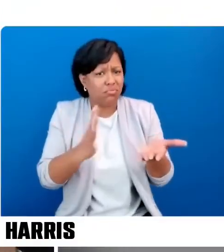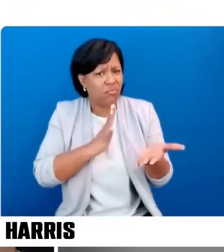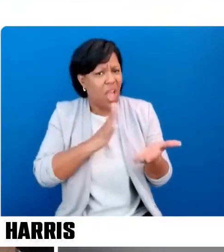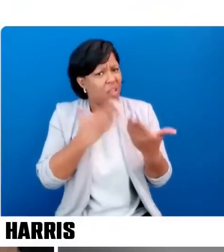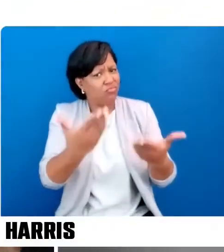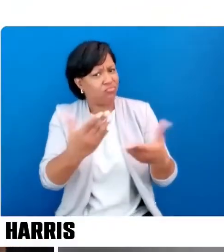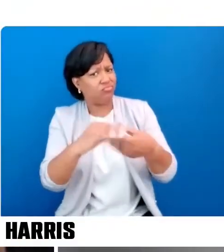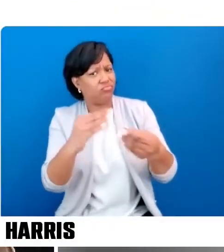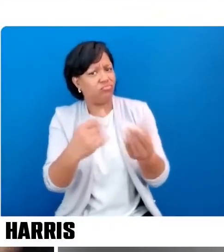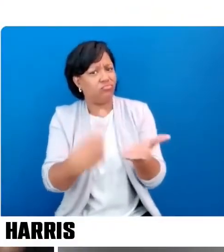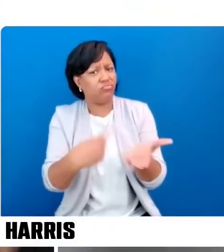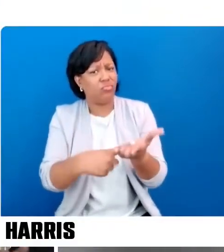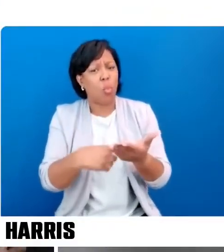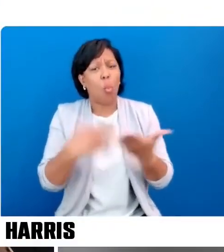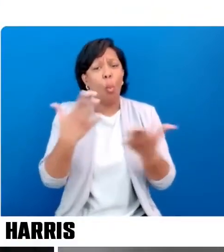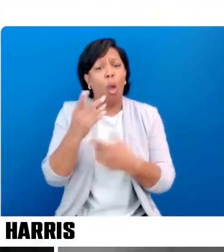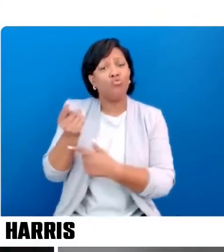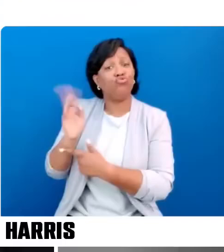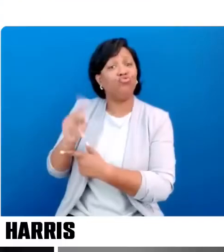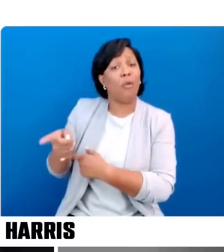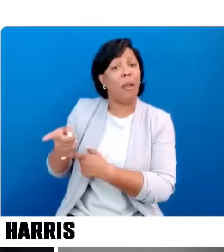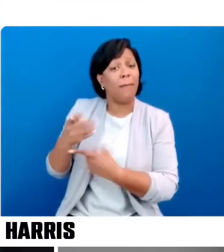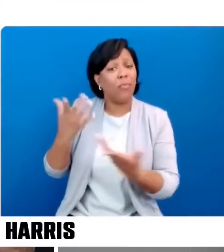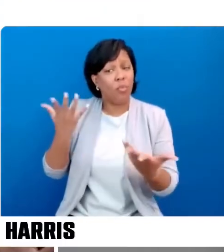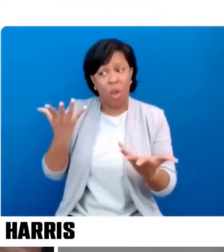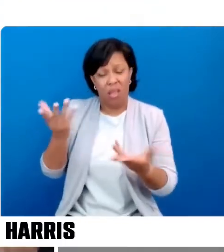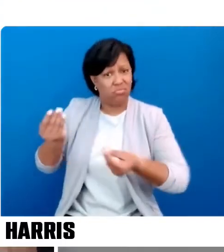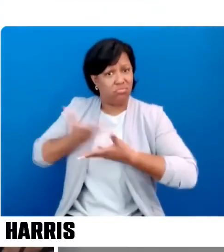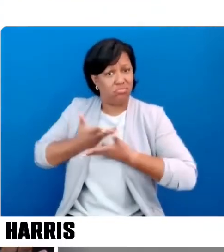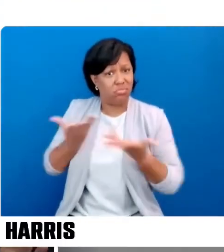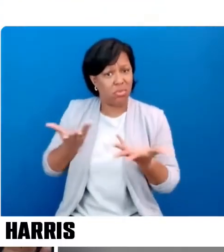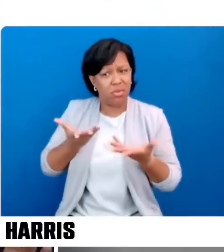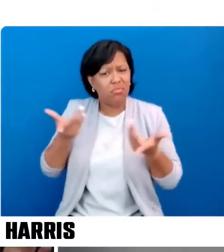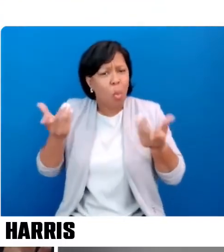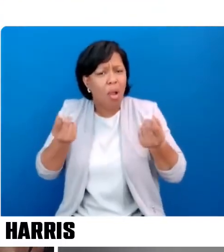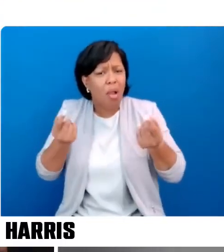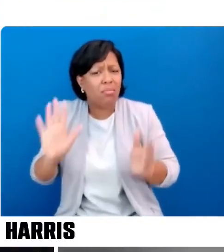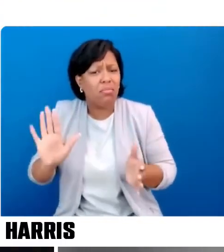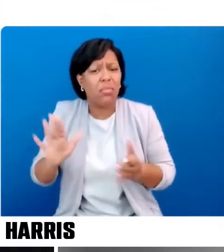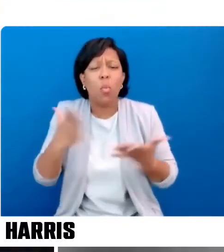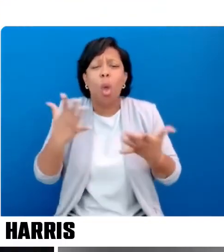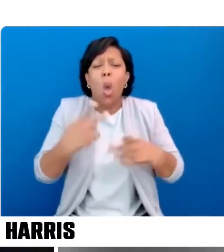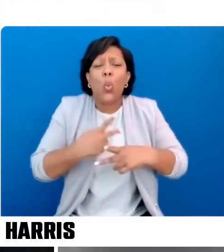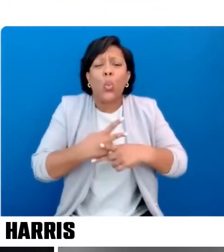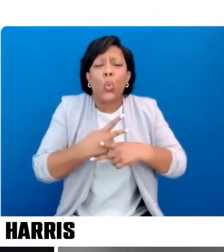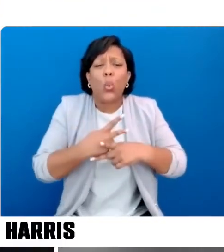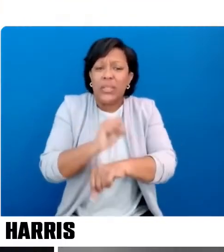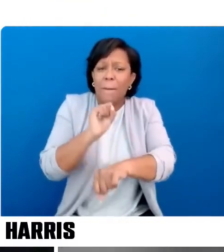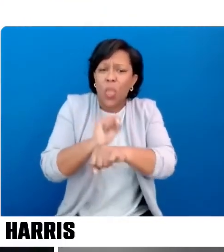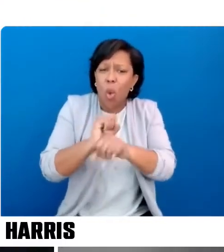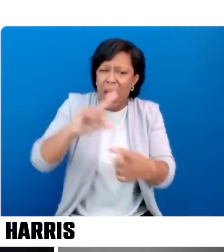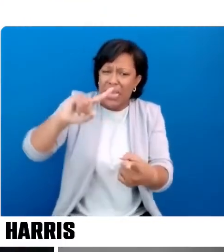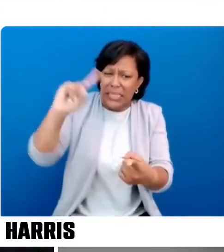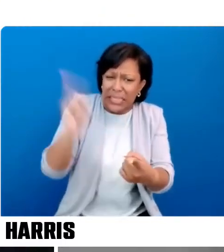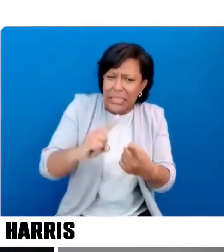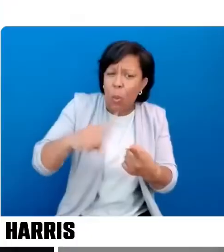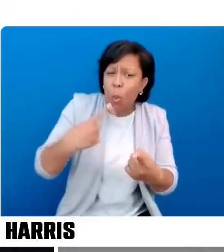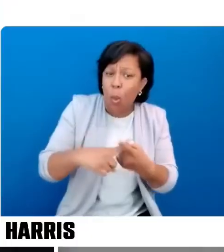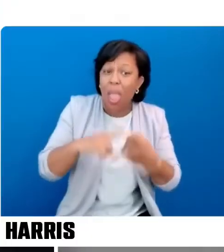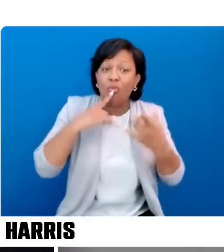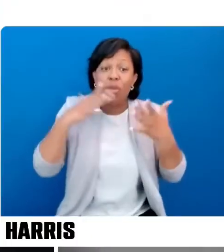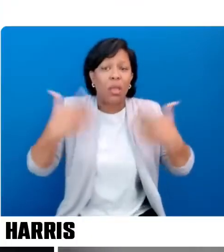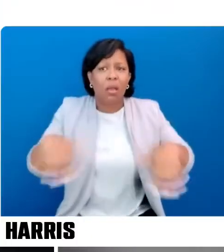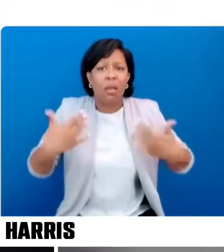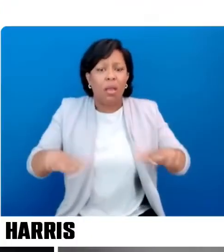Trump left us the worst unemployment since the Great Depression. Donald Trump left us the worst